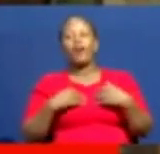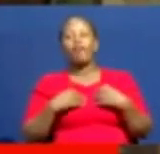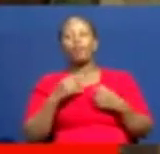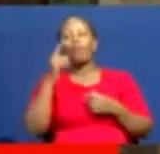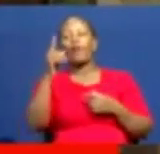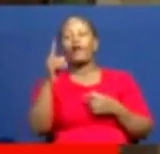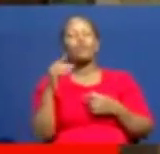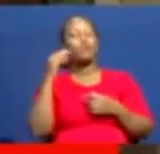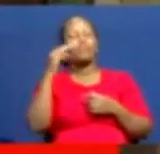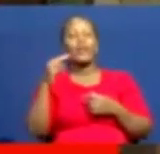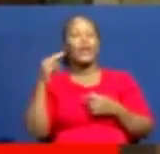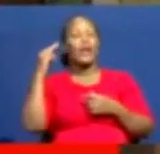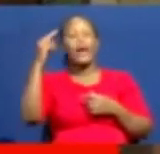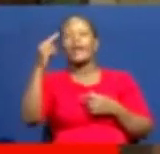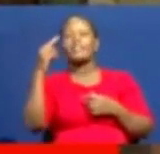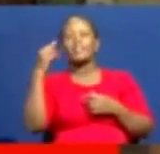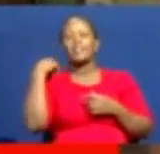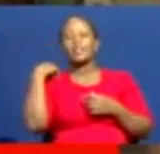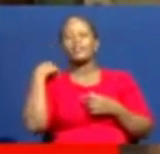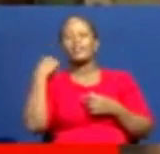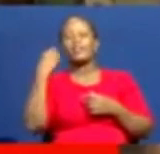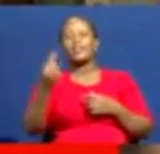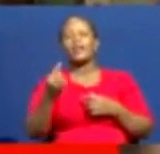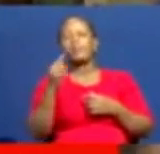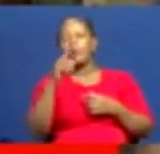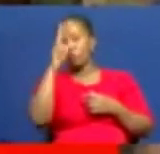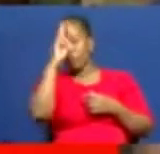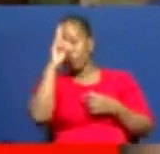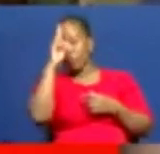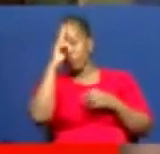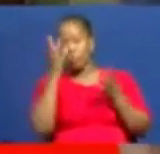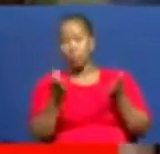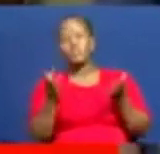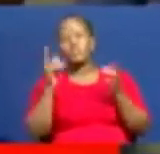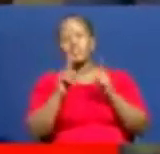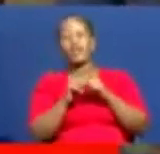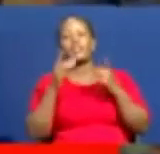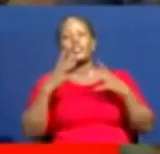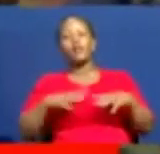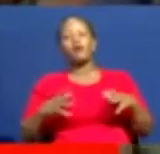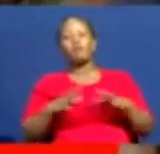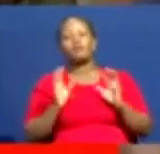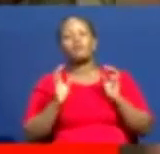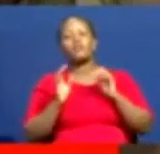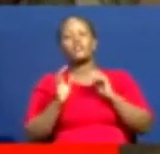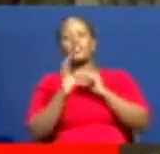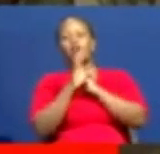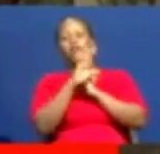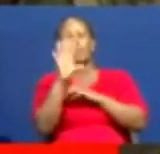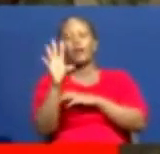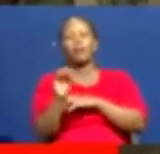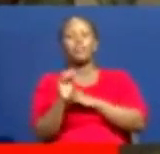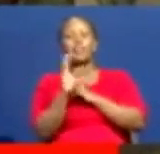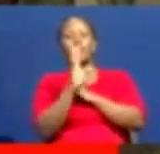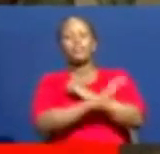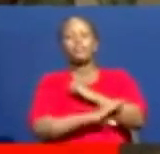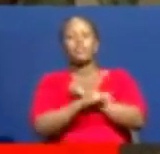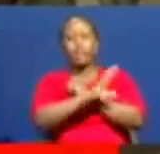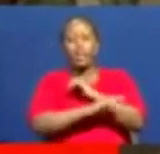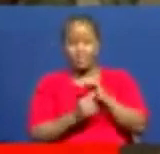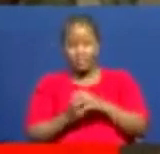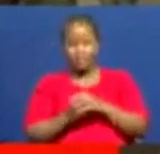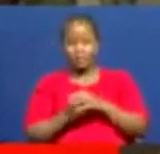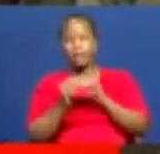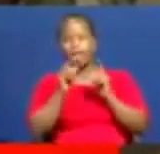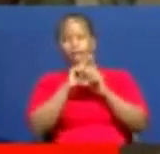highest ratios of police to civilians in our continent. And it is on